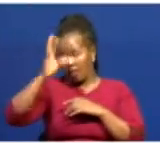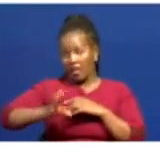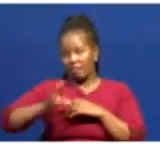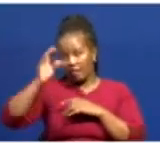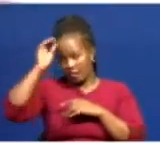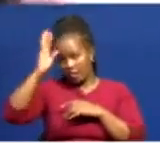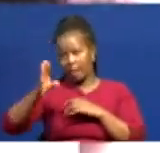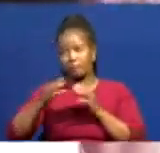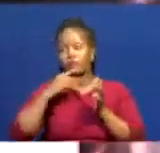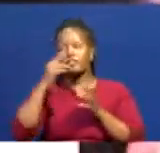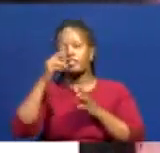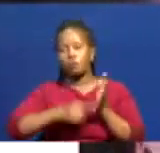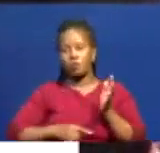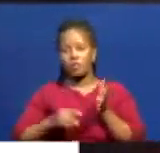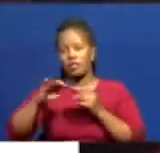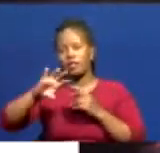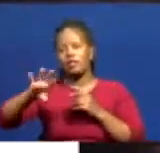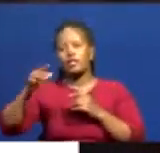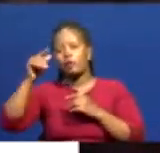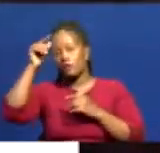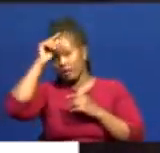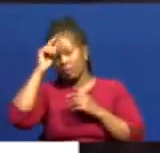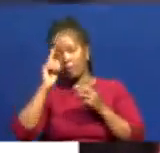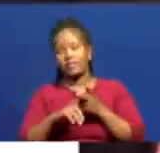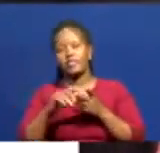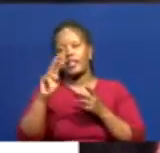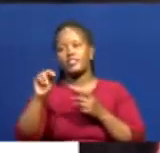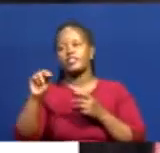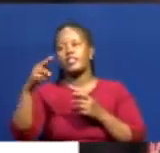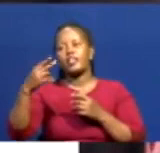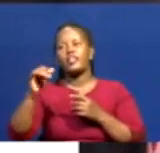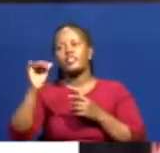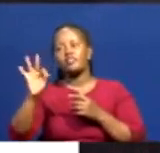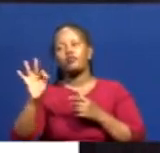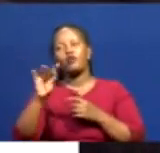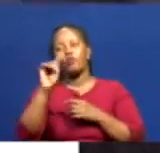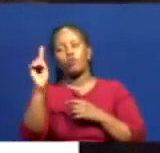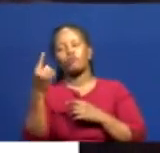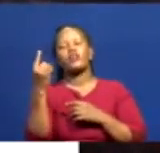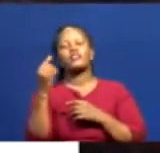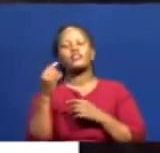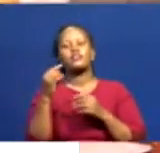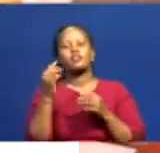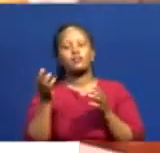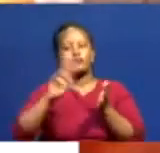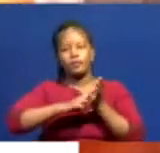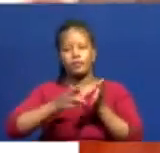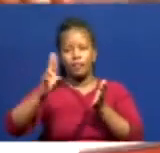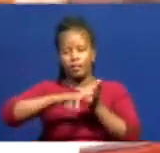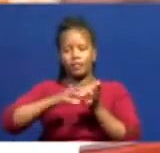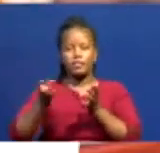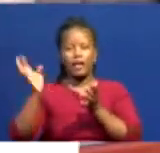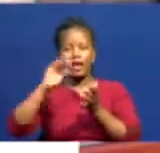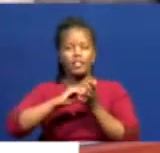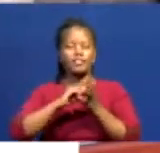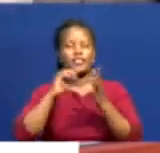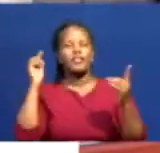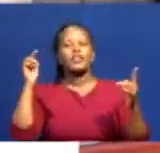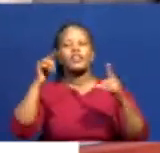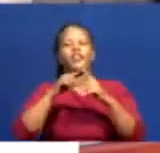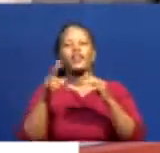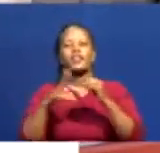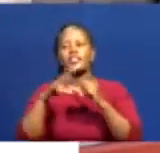the county government and NHIF will begin a second phase of beneficiary registration targeting an additional 70,000